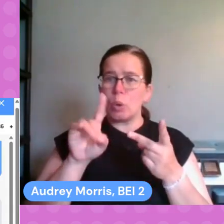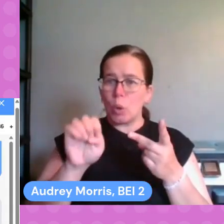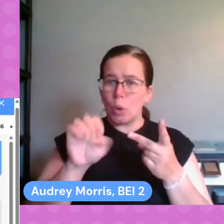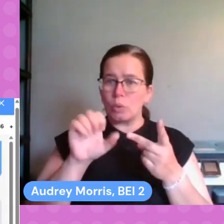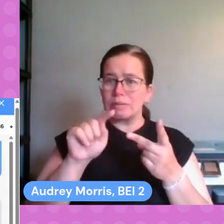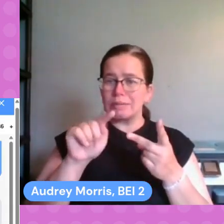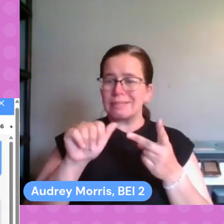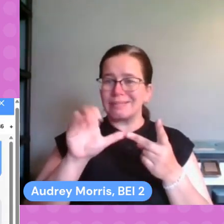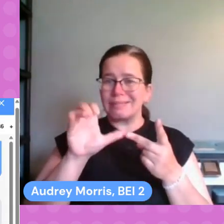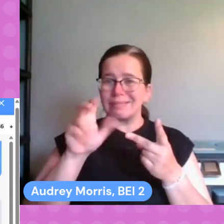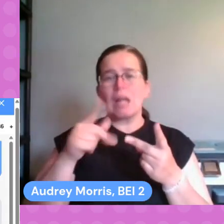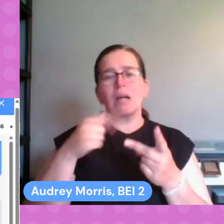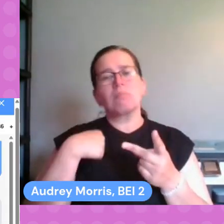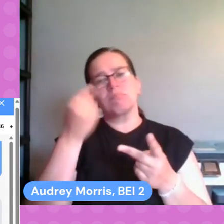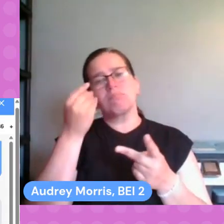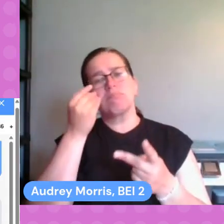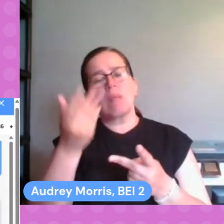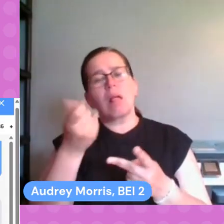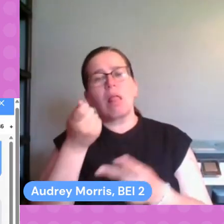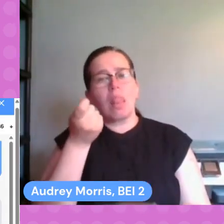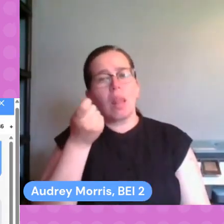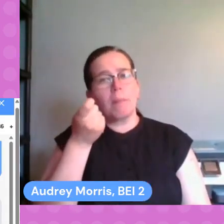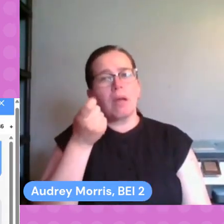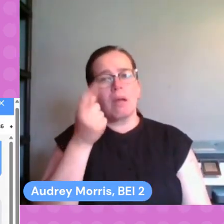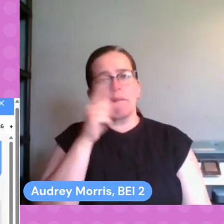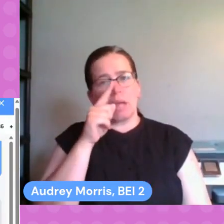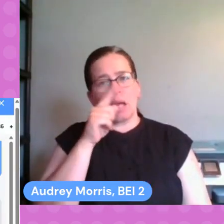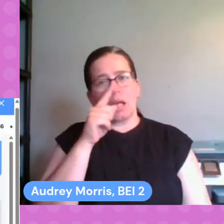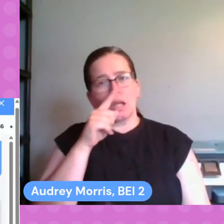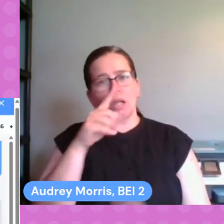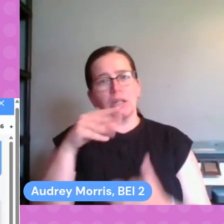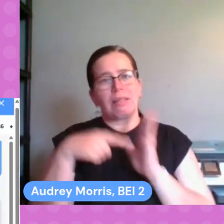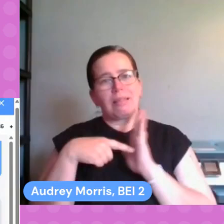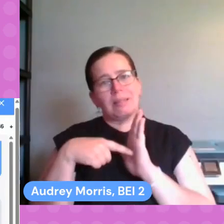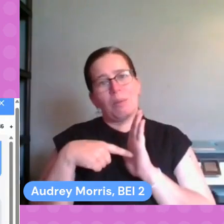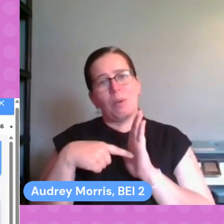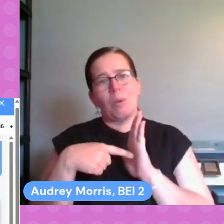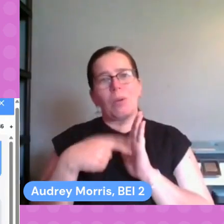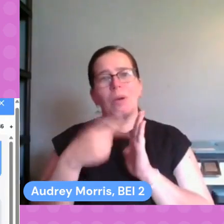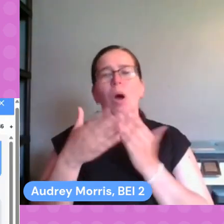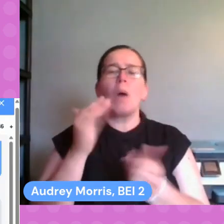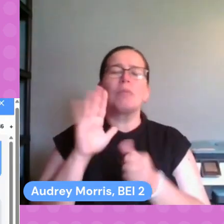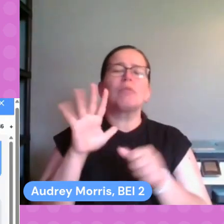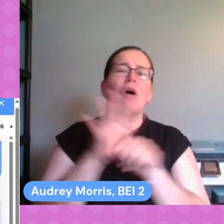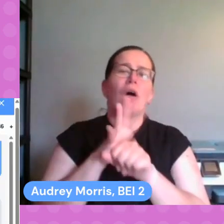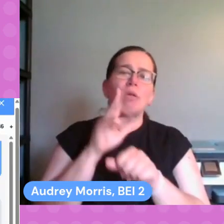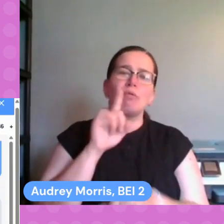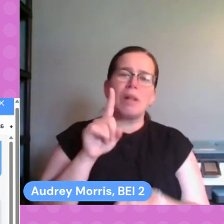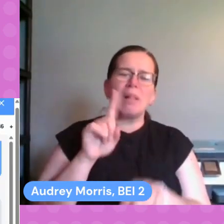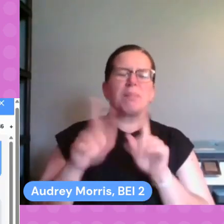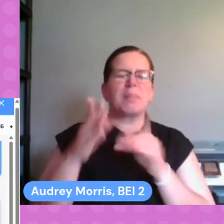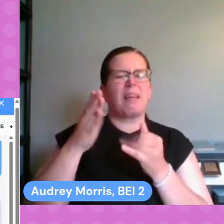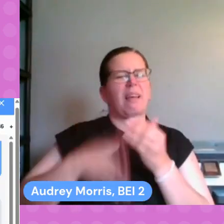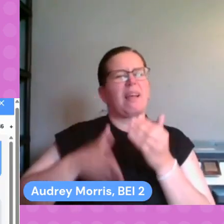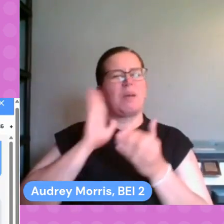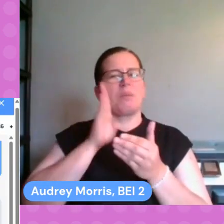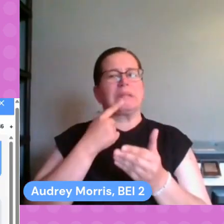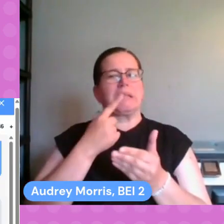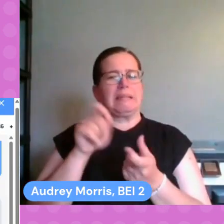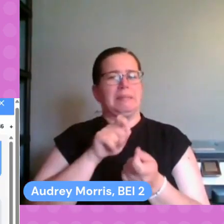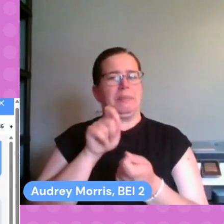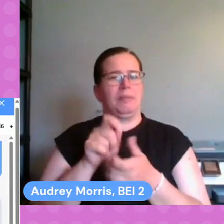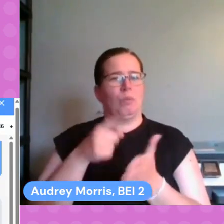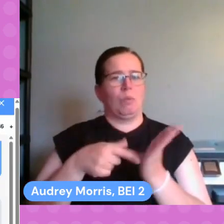you, there's a little bit of fakery here in the demo. It's almost all real, but I'll tell you at the end what's